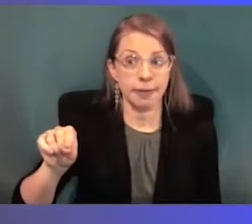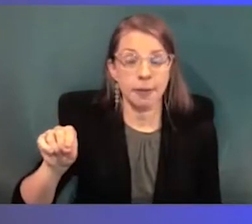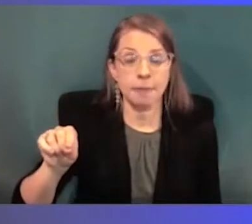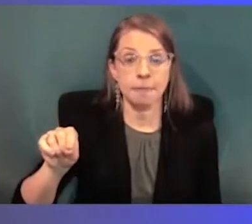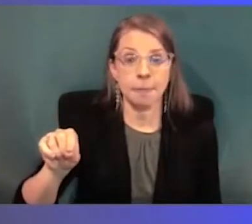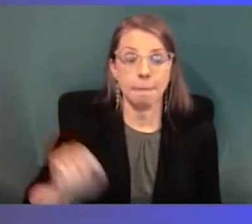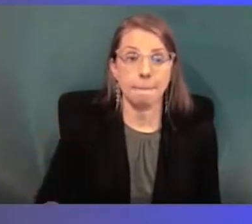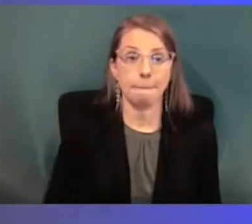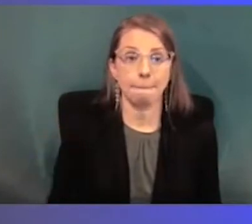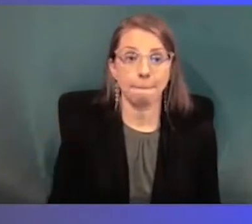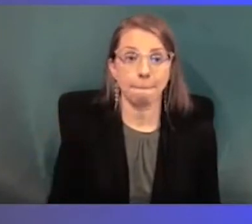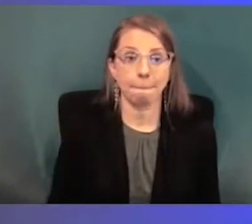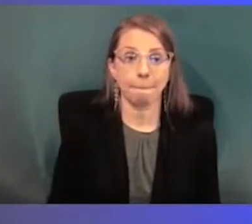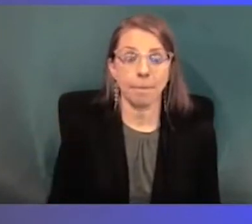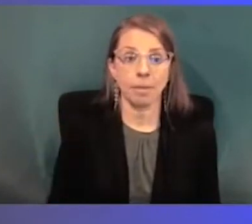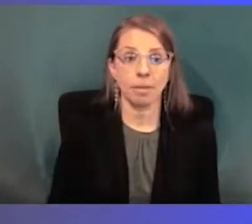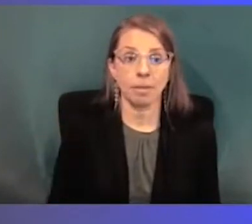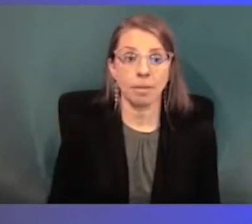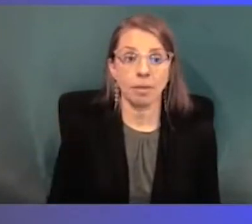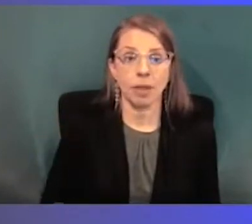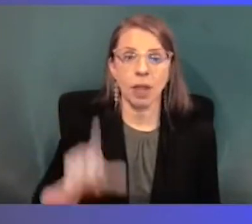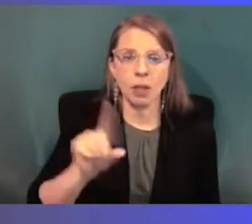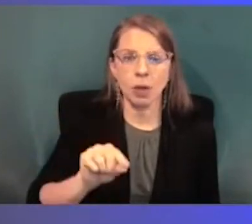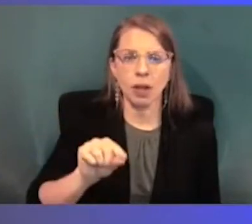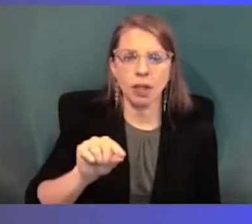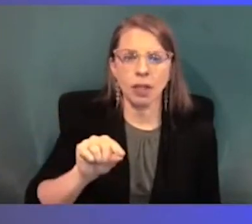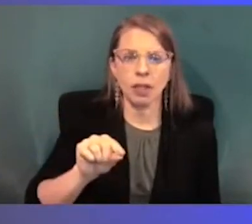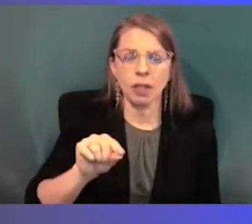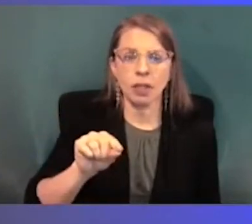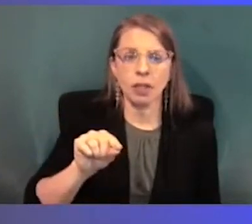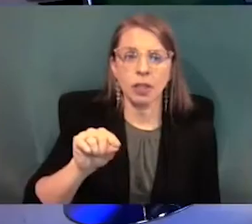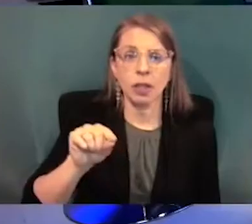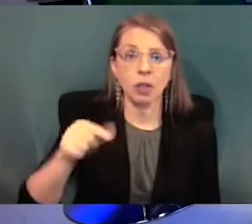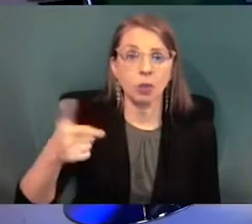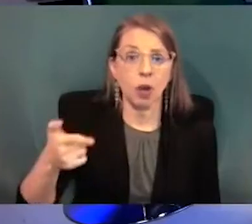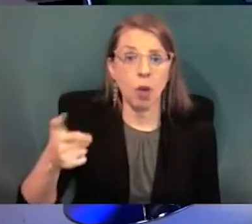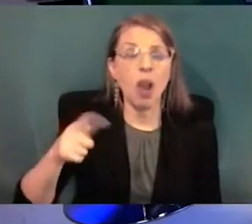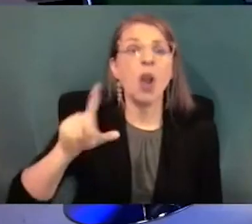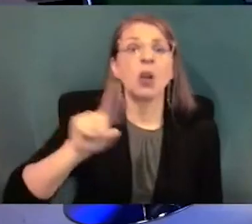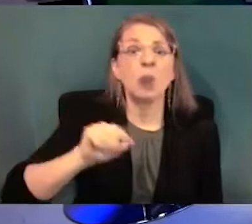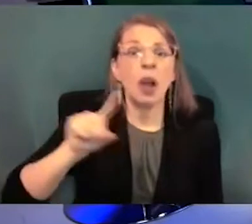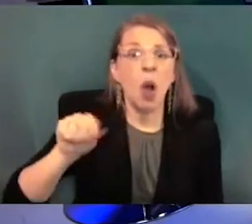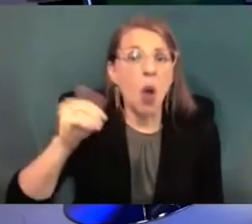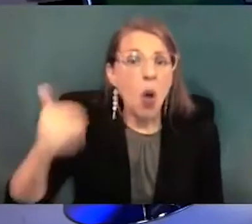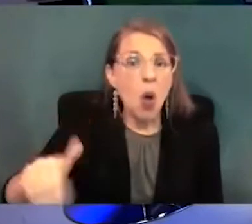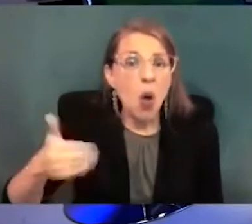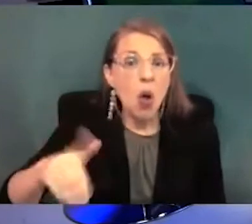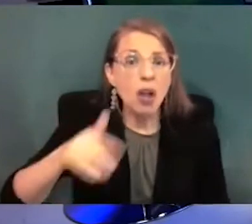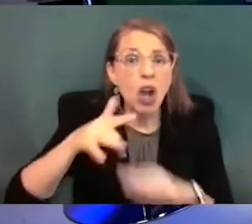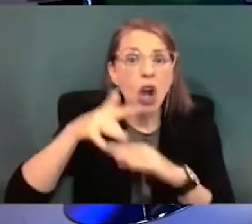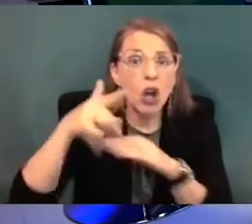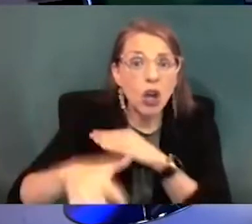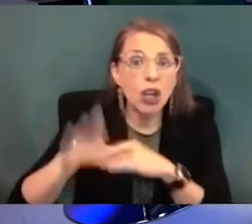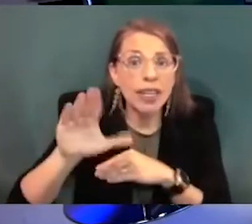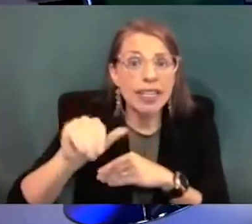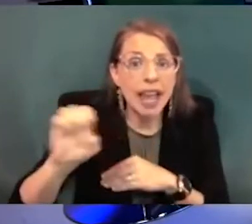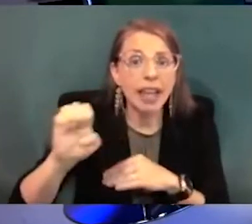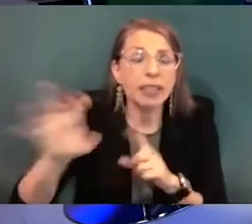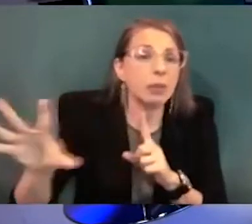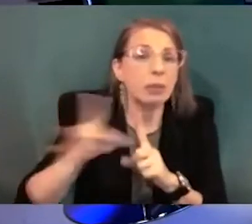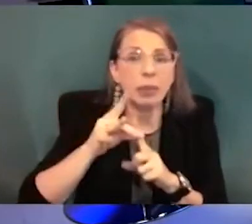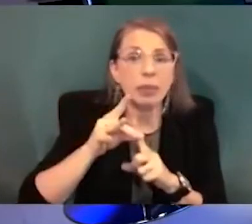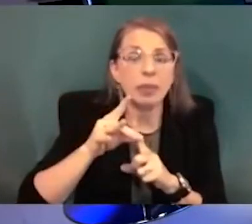I got 2020 or 2021? This year or last year? No, last year. Wow, you were one of the earlier cases. I was then. early, Oh, yes, goodness. last year. Okay. I got